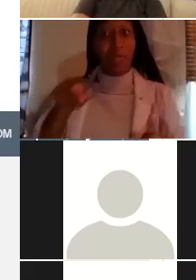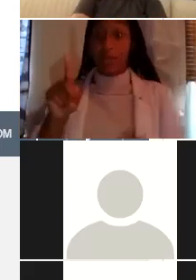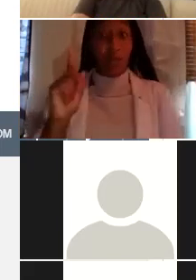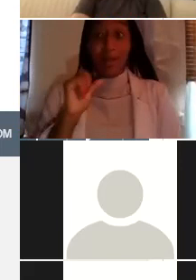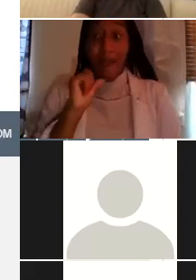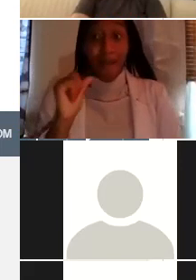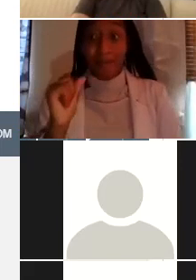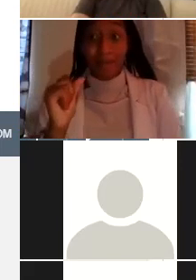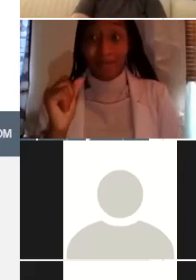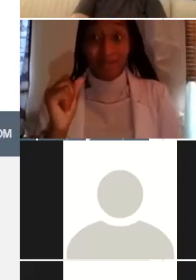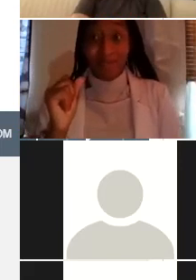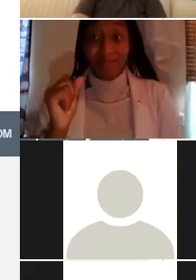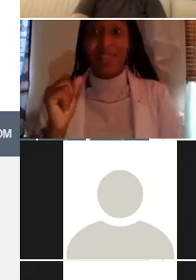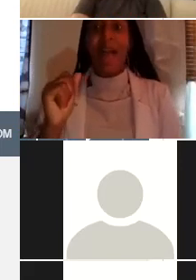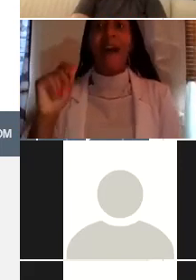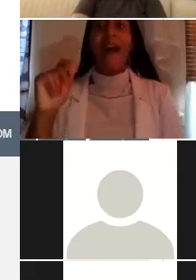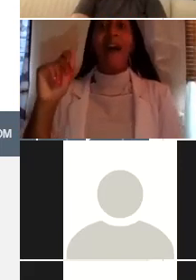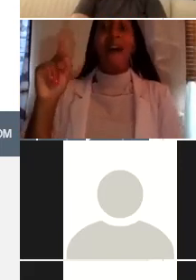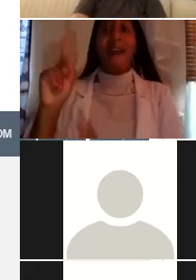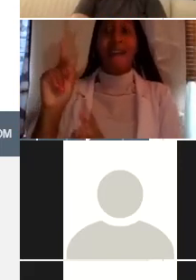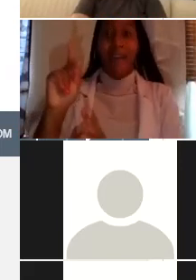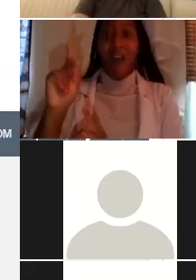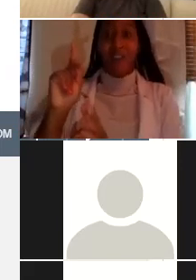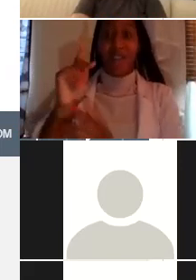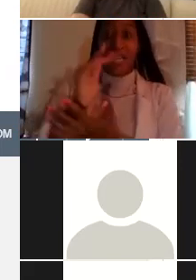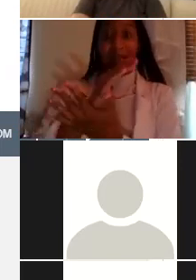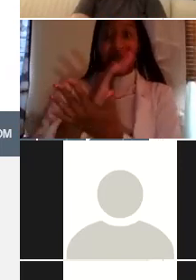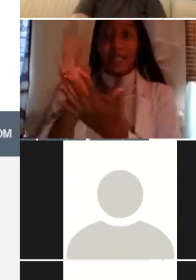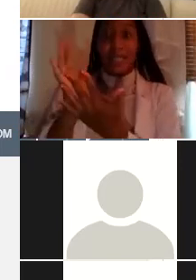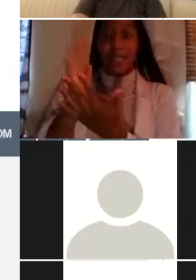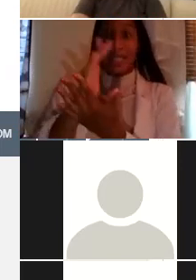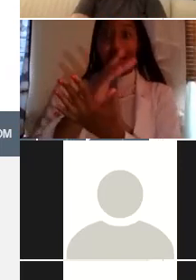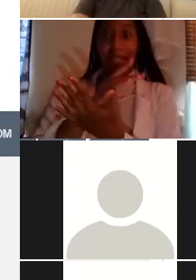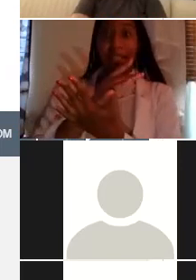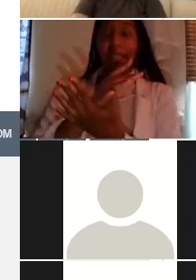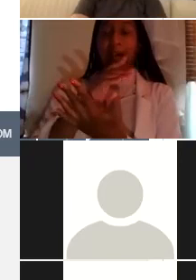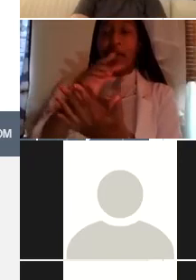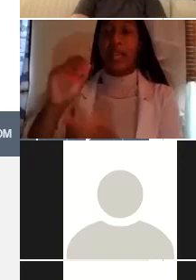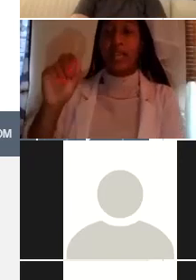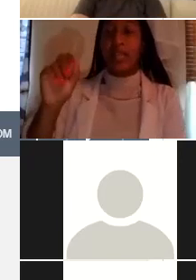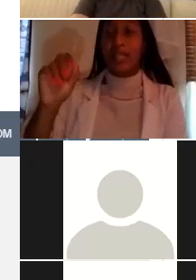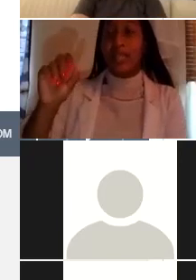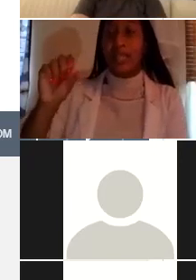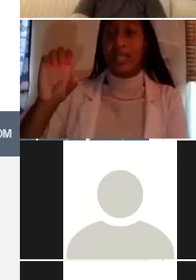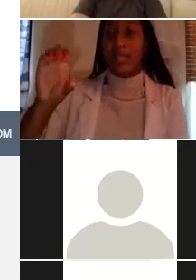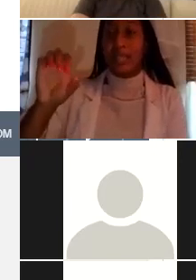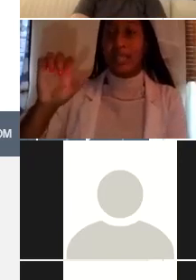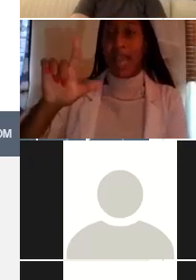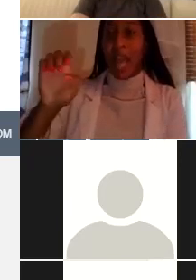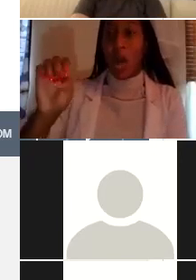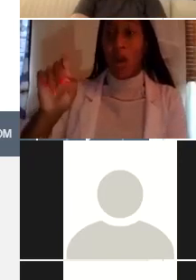But the Kelvin scale, which is remember, the Kelvin scale is your standard,